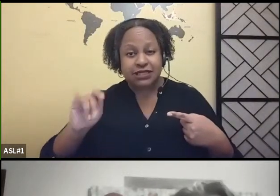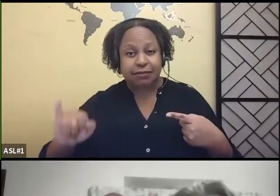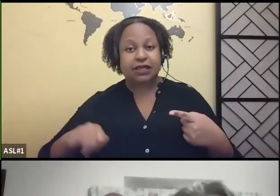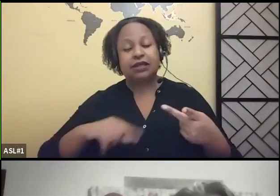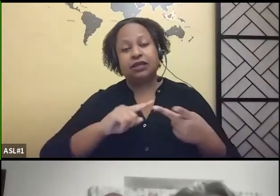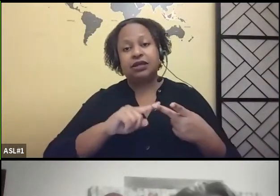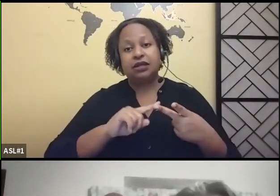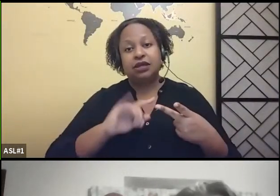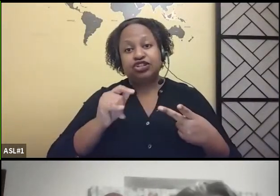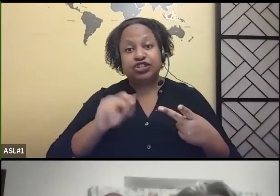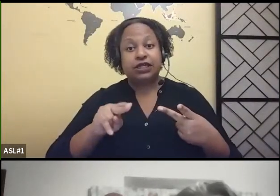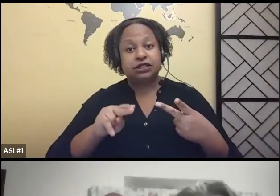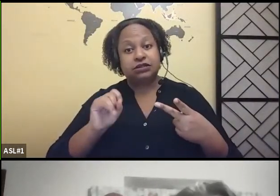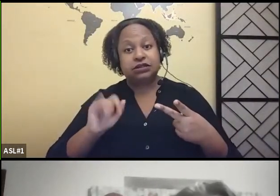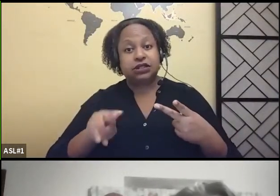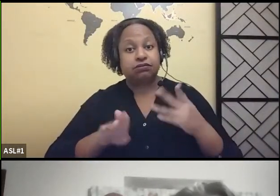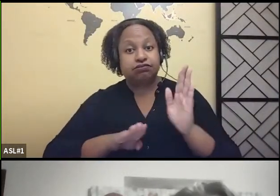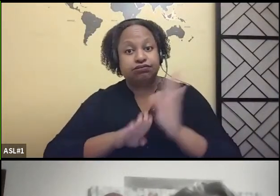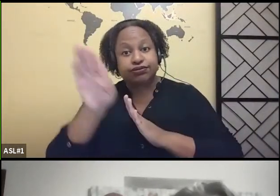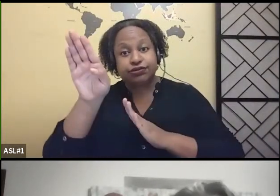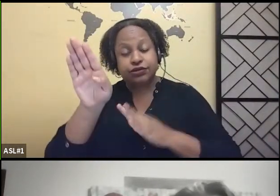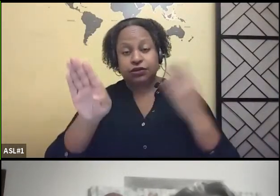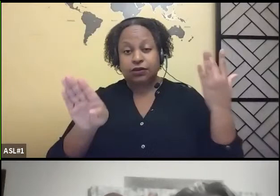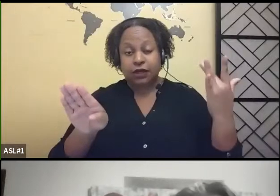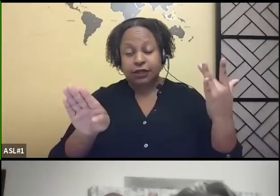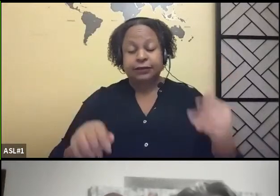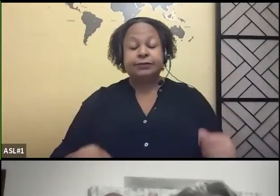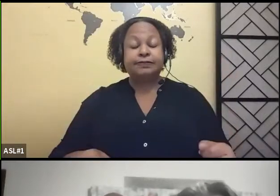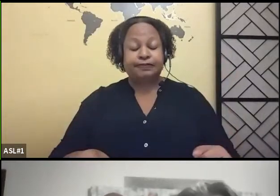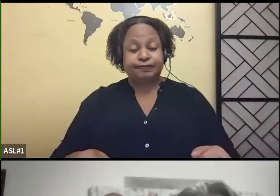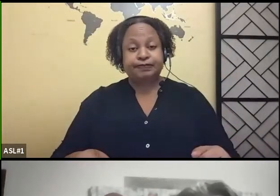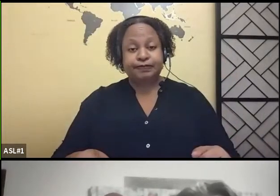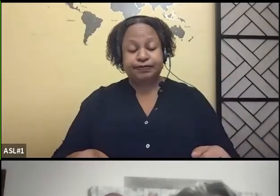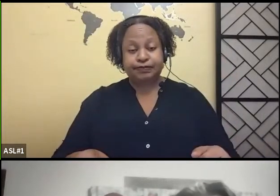work that